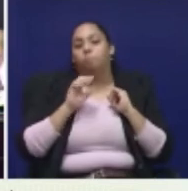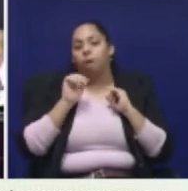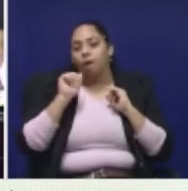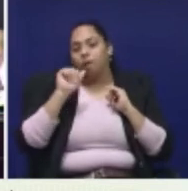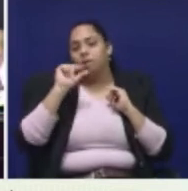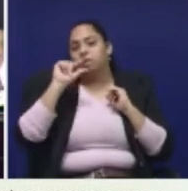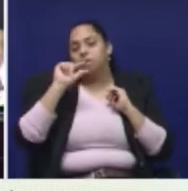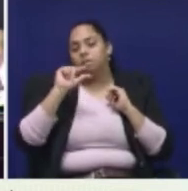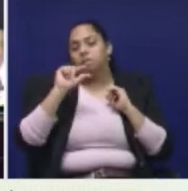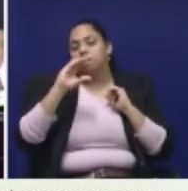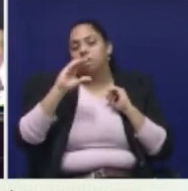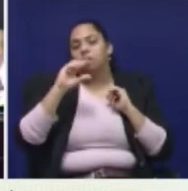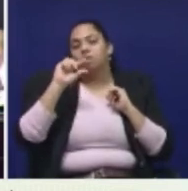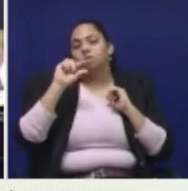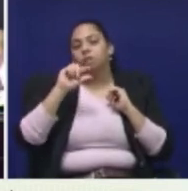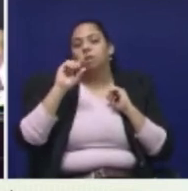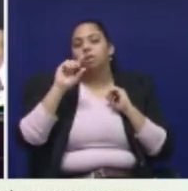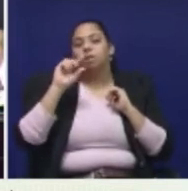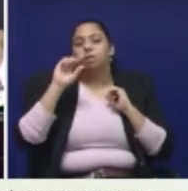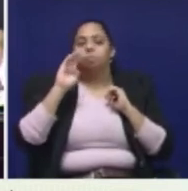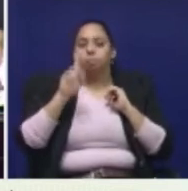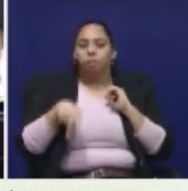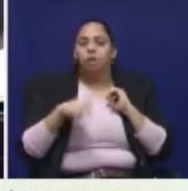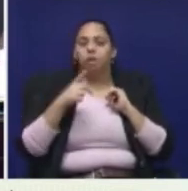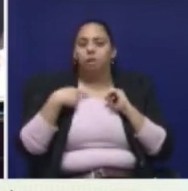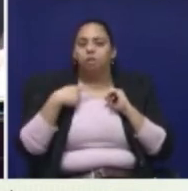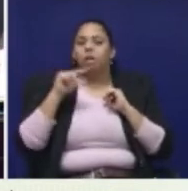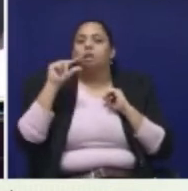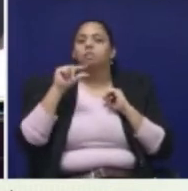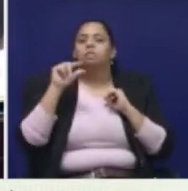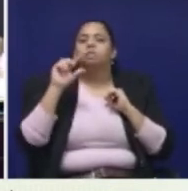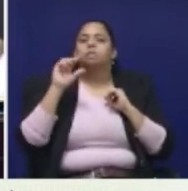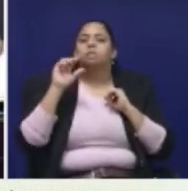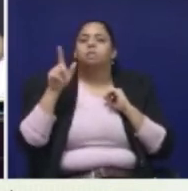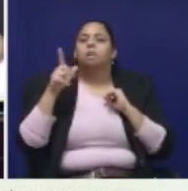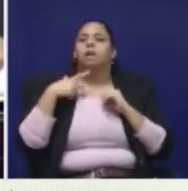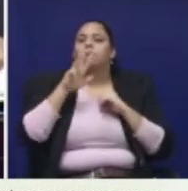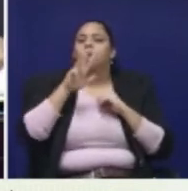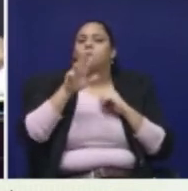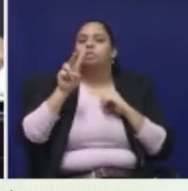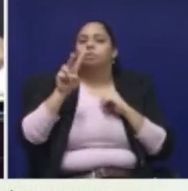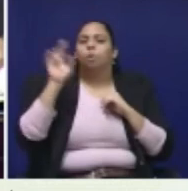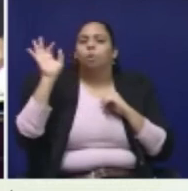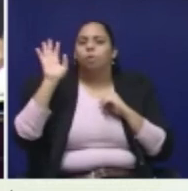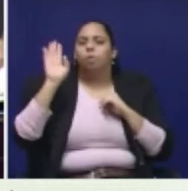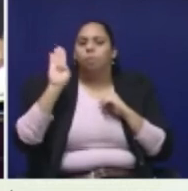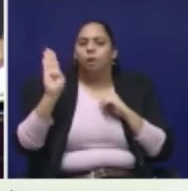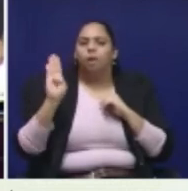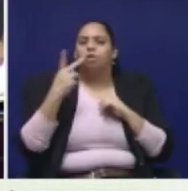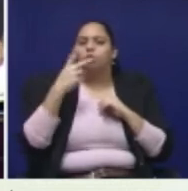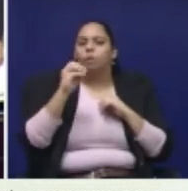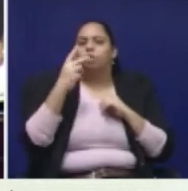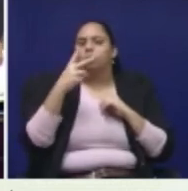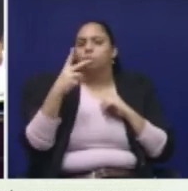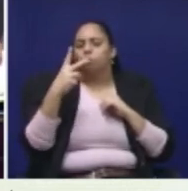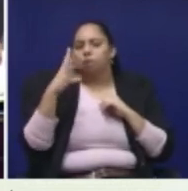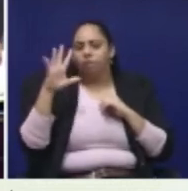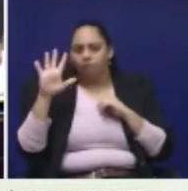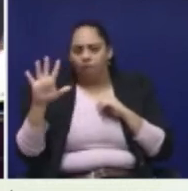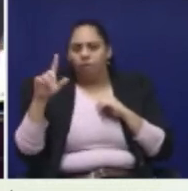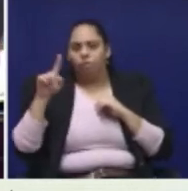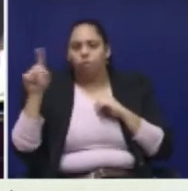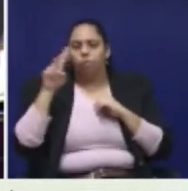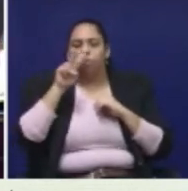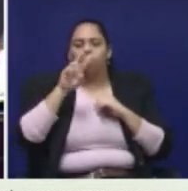ACDP recognizes that GCIS was allocated some 798.2 million for the 2025-26